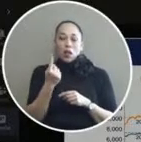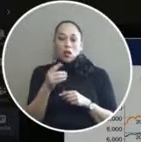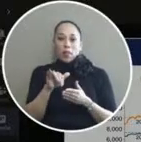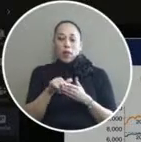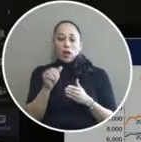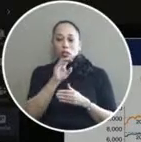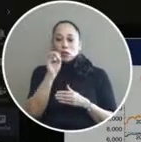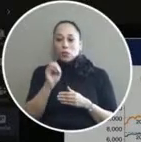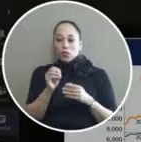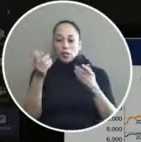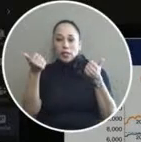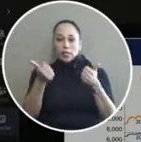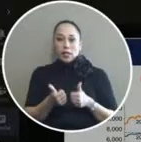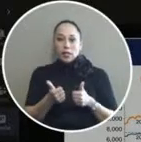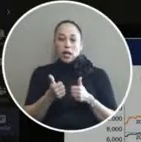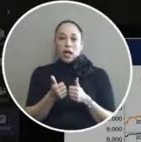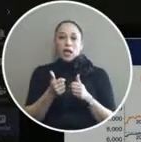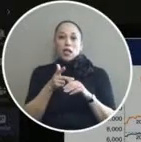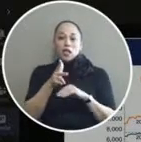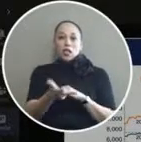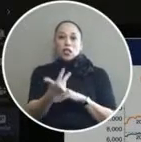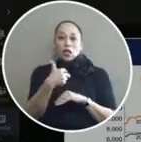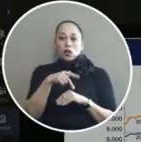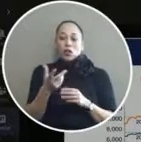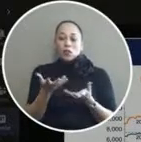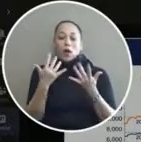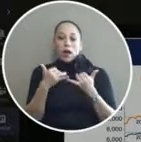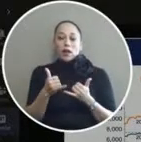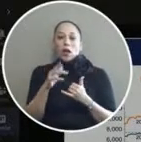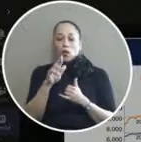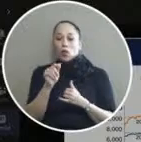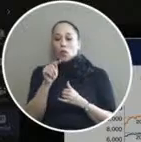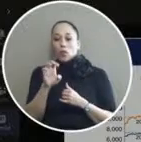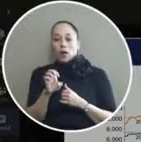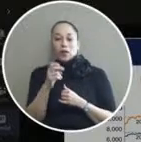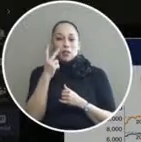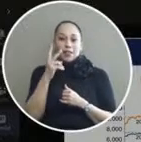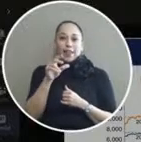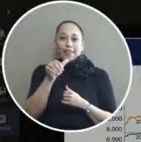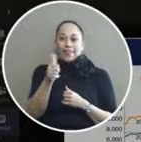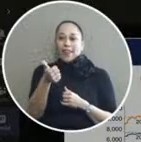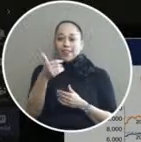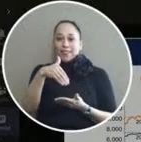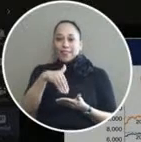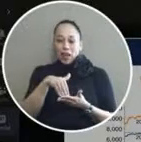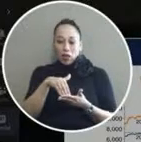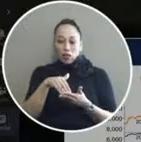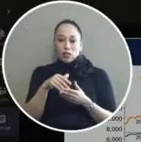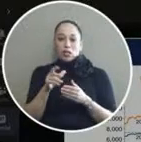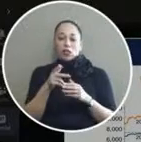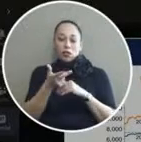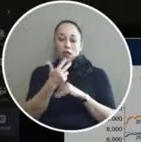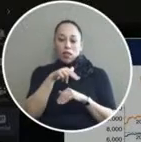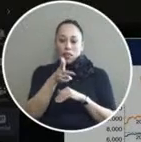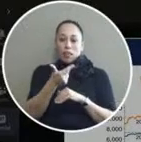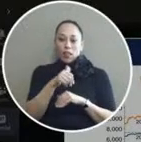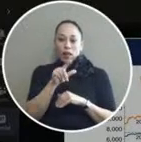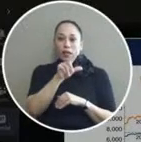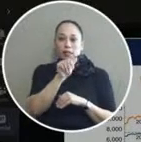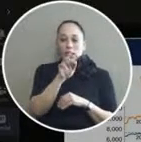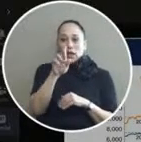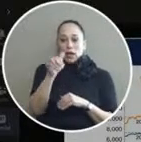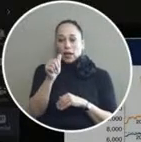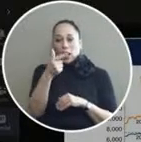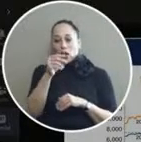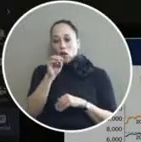31% decline in crossings. Right now, on average, we are seeing about 7,000 vehicles crossing through city-owned bridges, again, Zaragoza and Stanton,